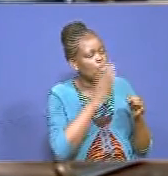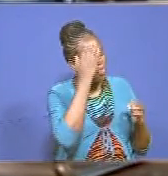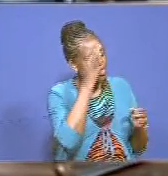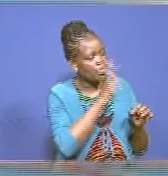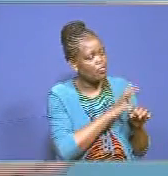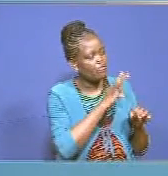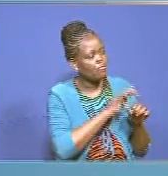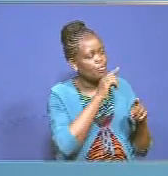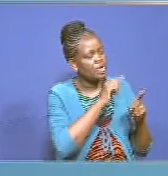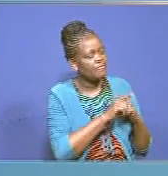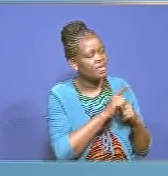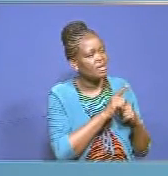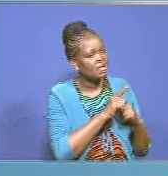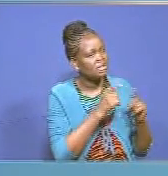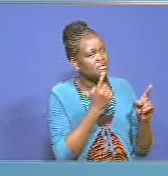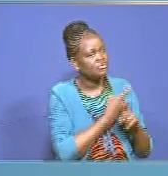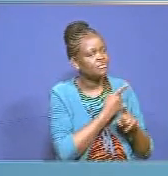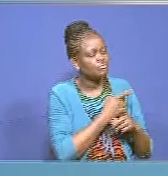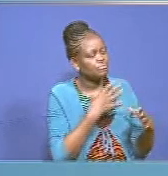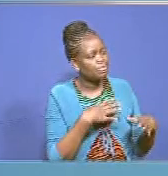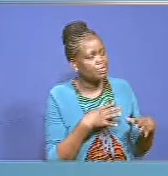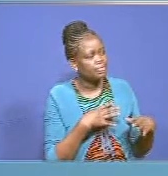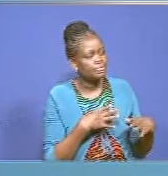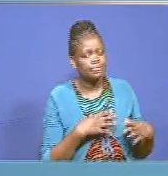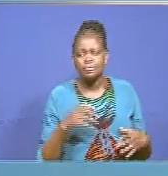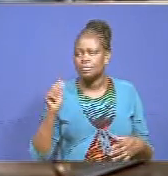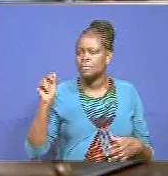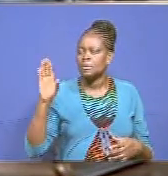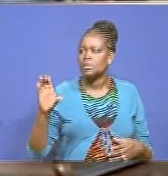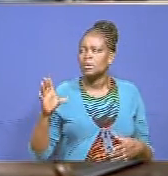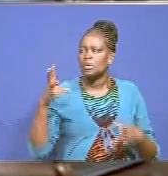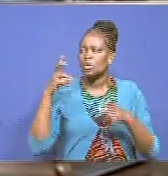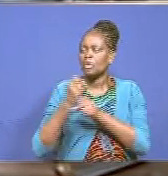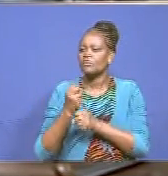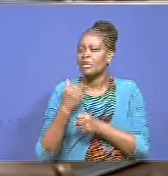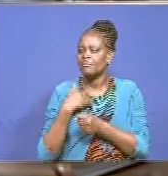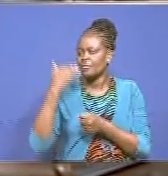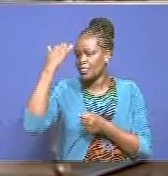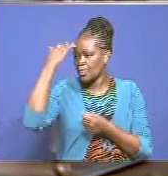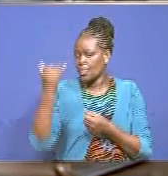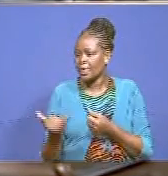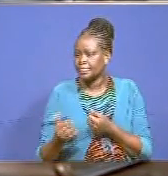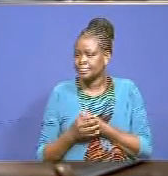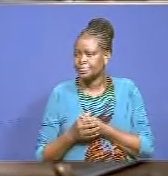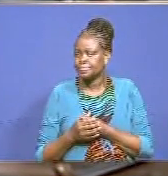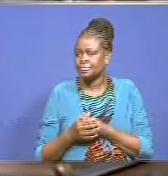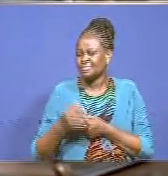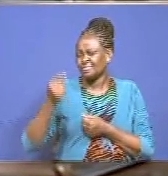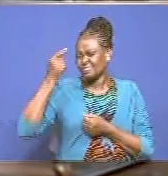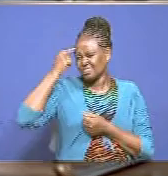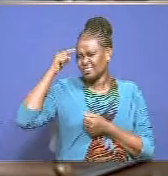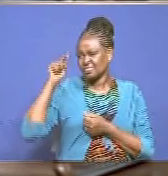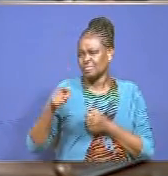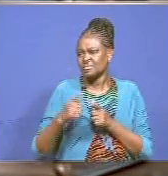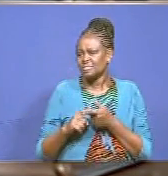be divided amongst all your... As ANC, we are very confident because we looked into this thoroughly and we were